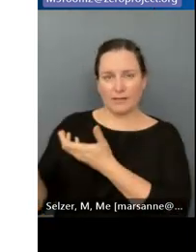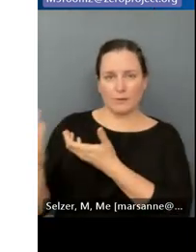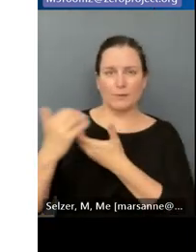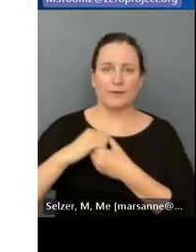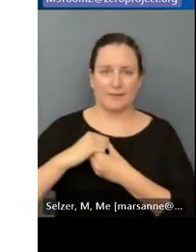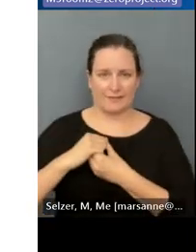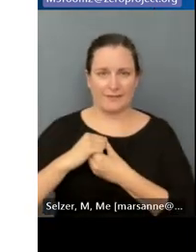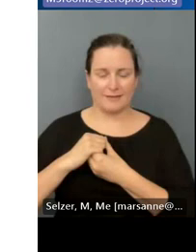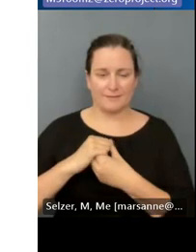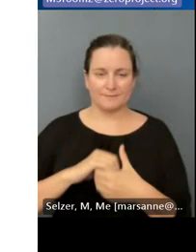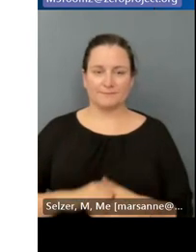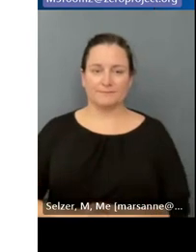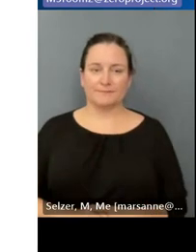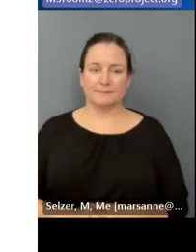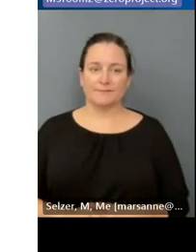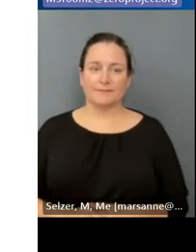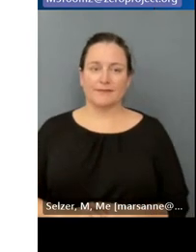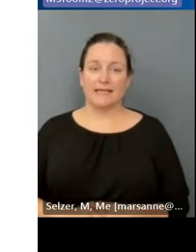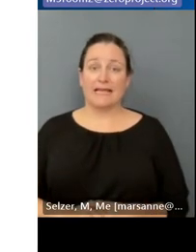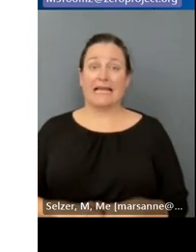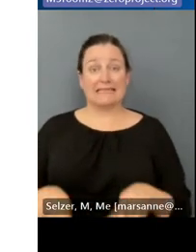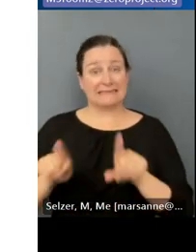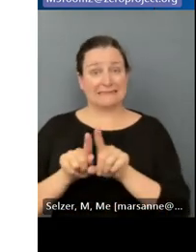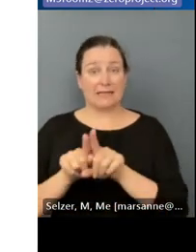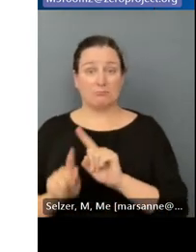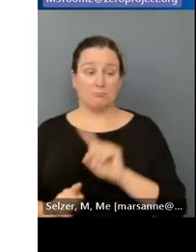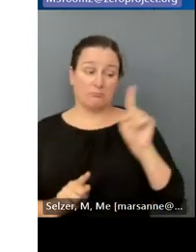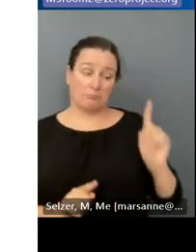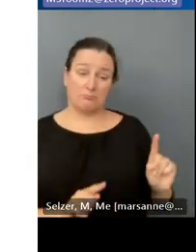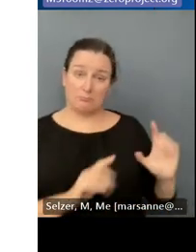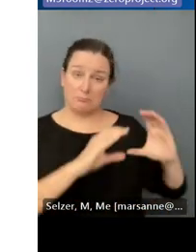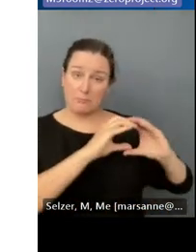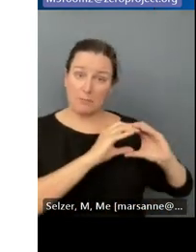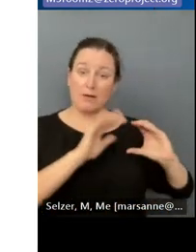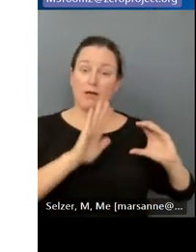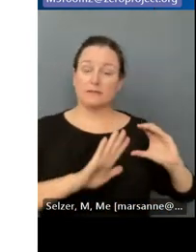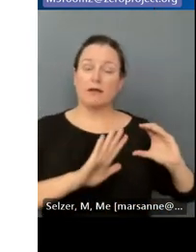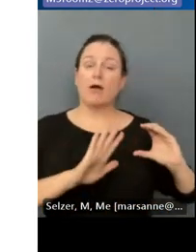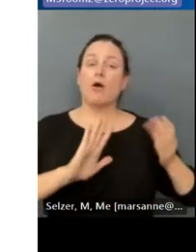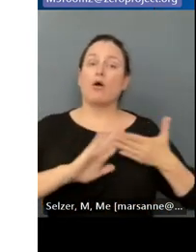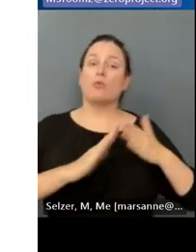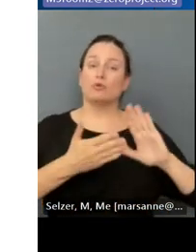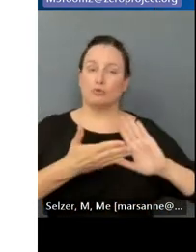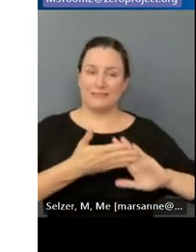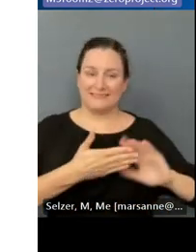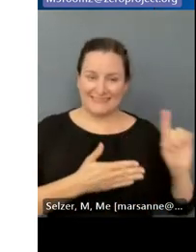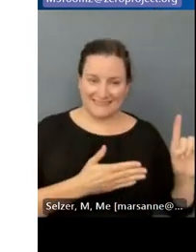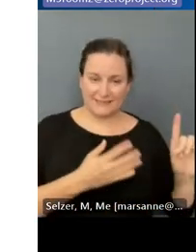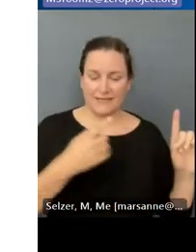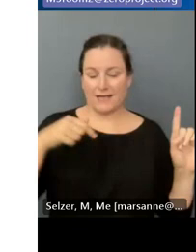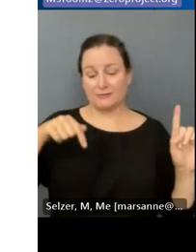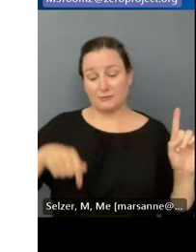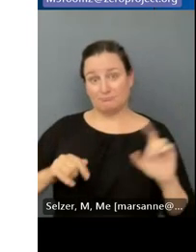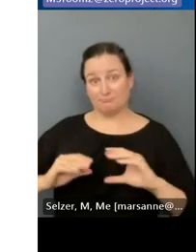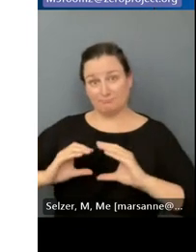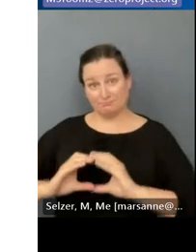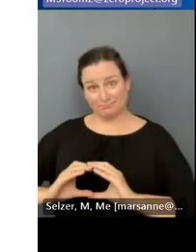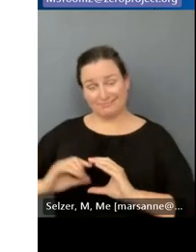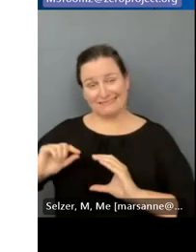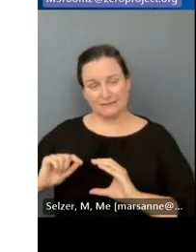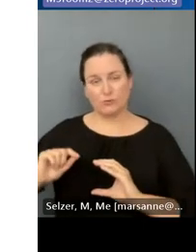other community spaces to attend the people with disability, and the government. Because without specific